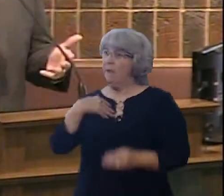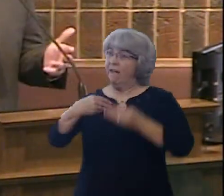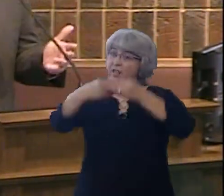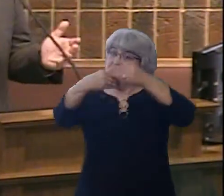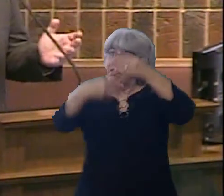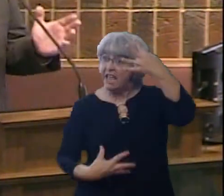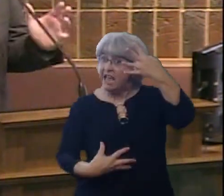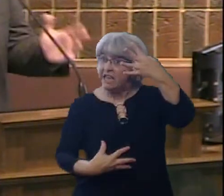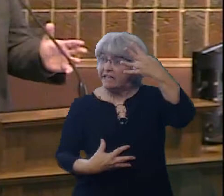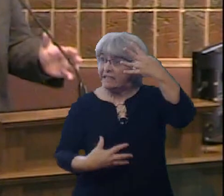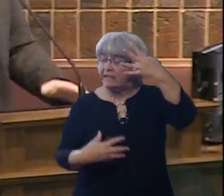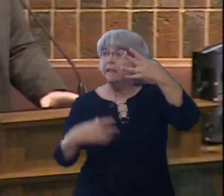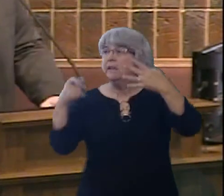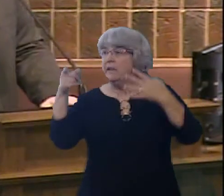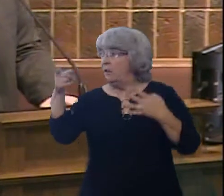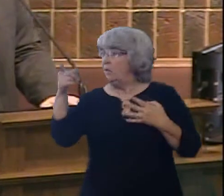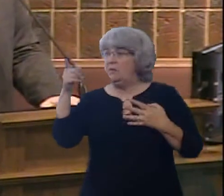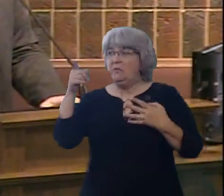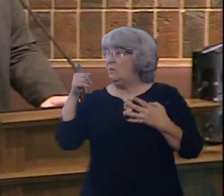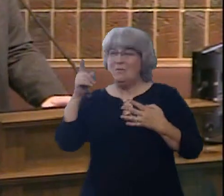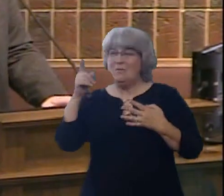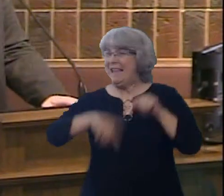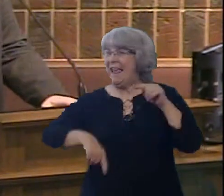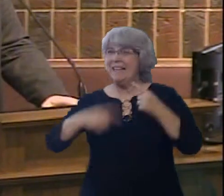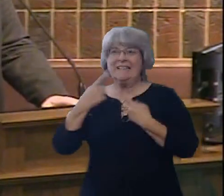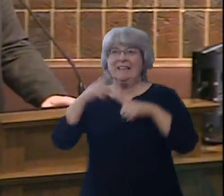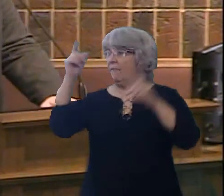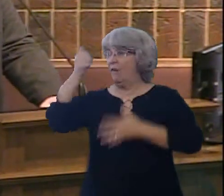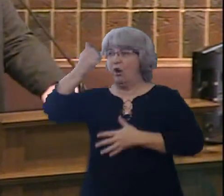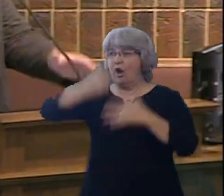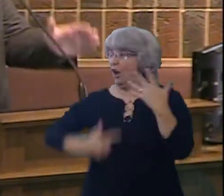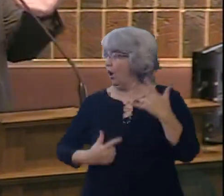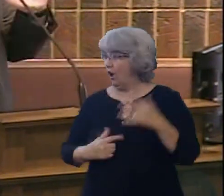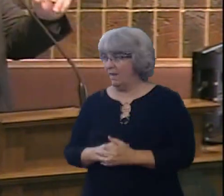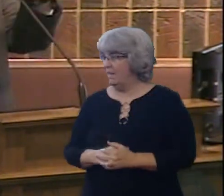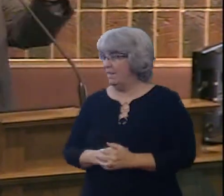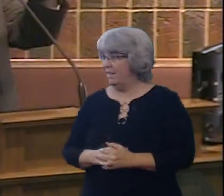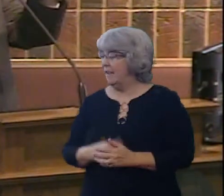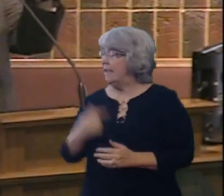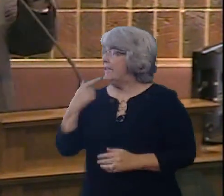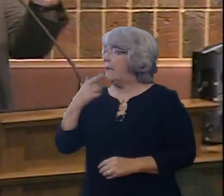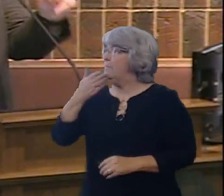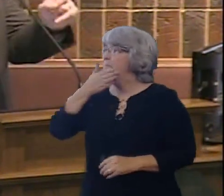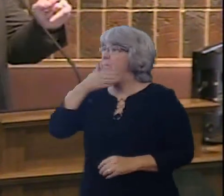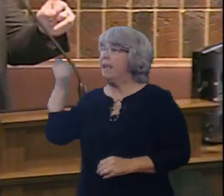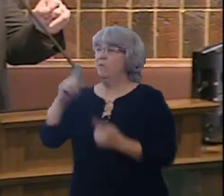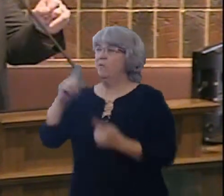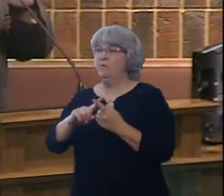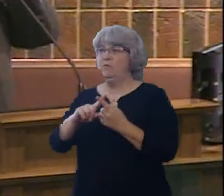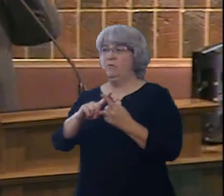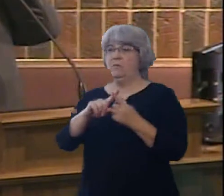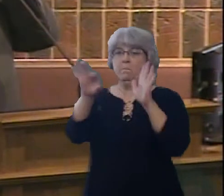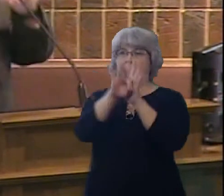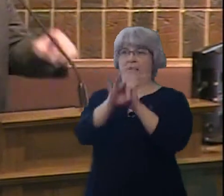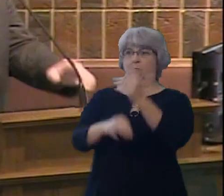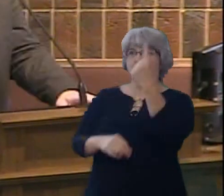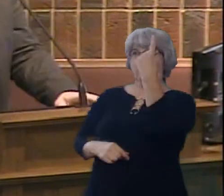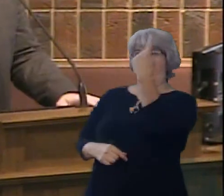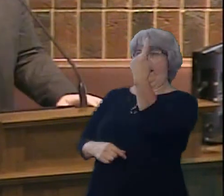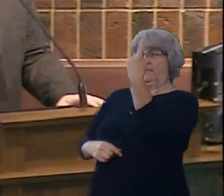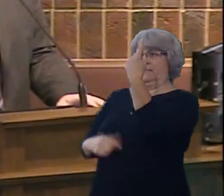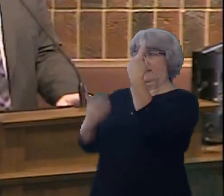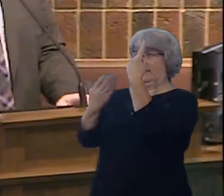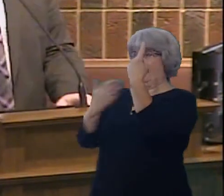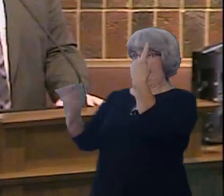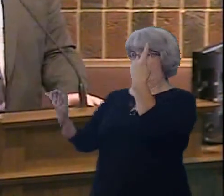is that you're going to be successful in all those things. He said, if a person resolves that they are going to do one thing, then